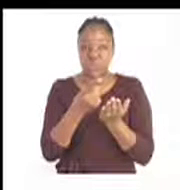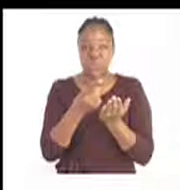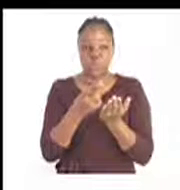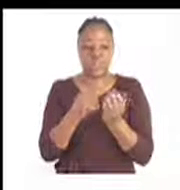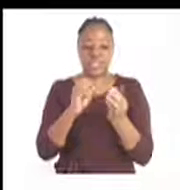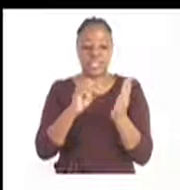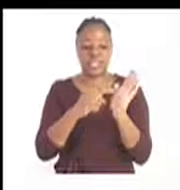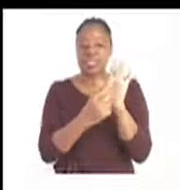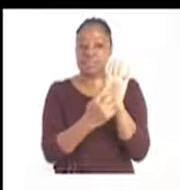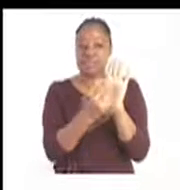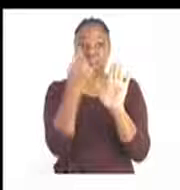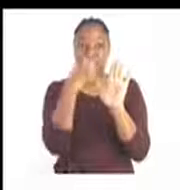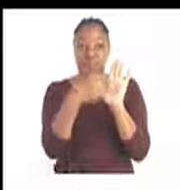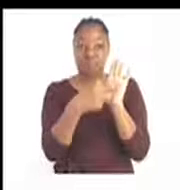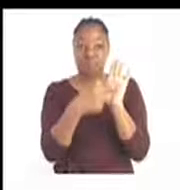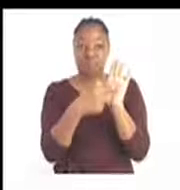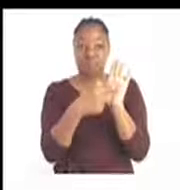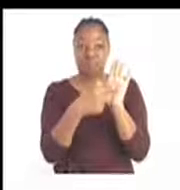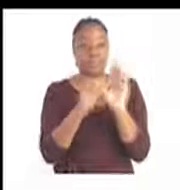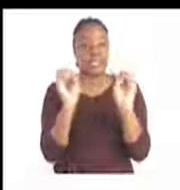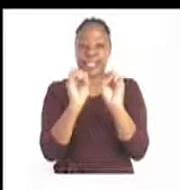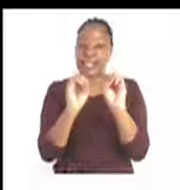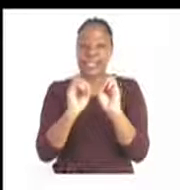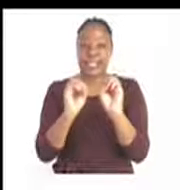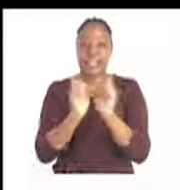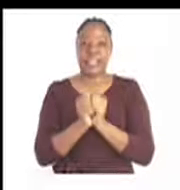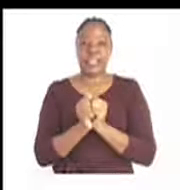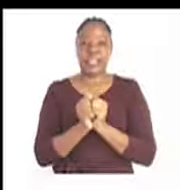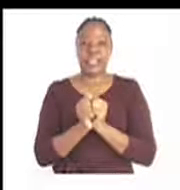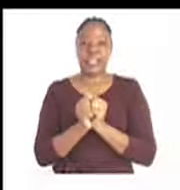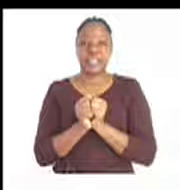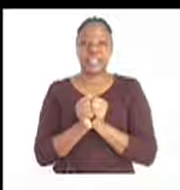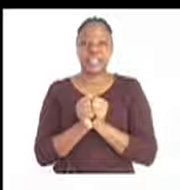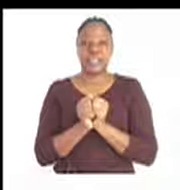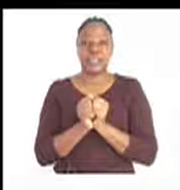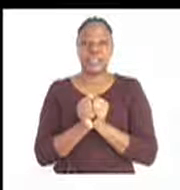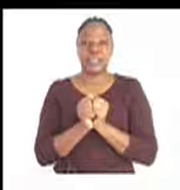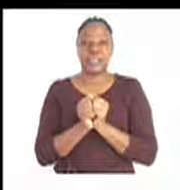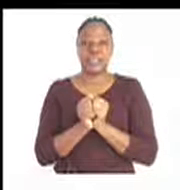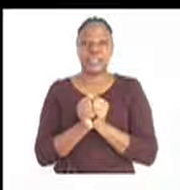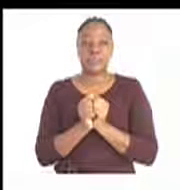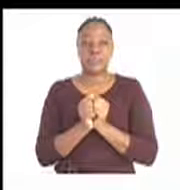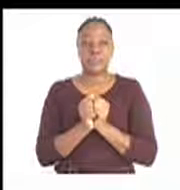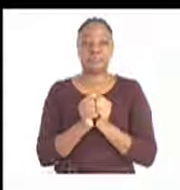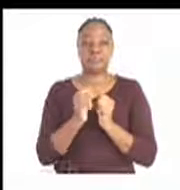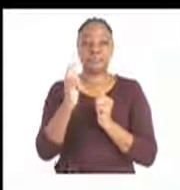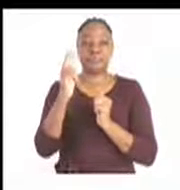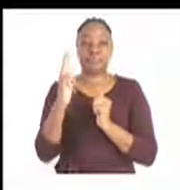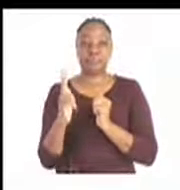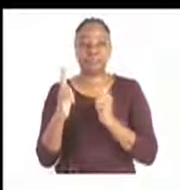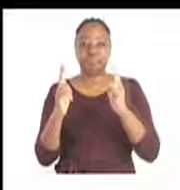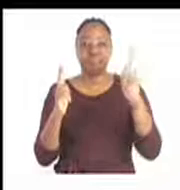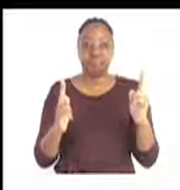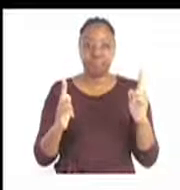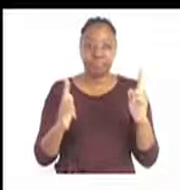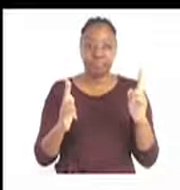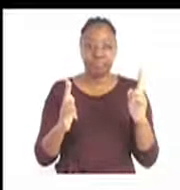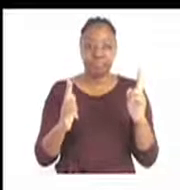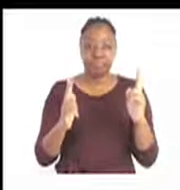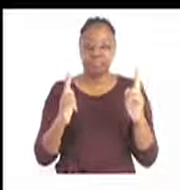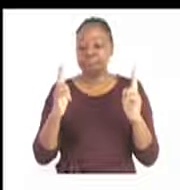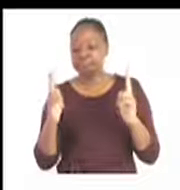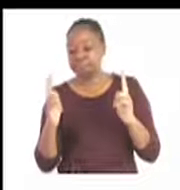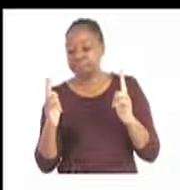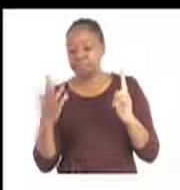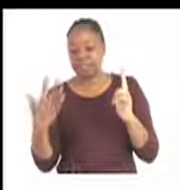and they have to be all together. And then players take turns to take a card, which